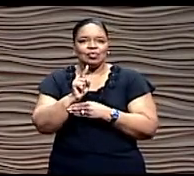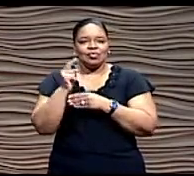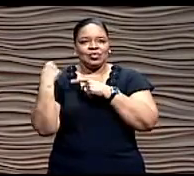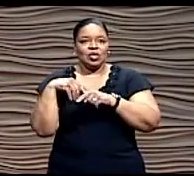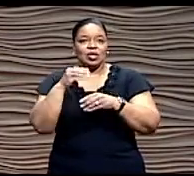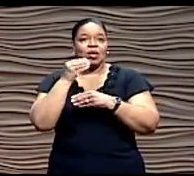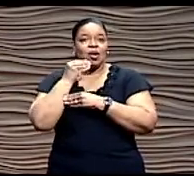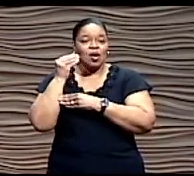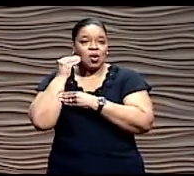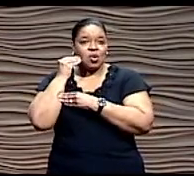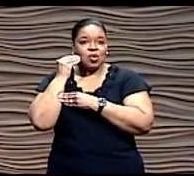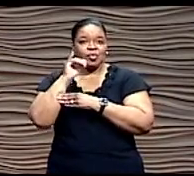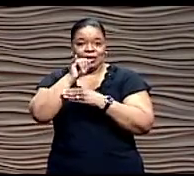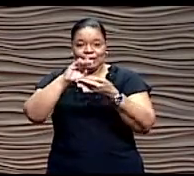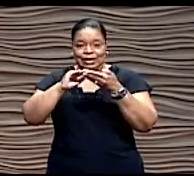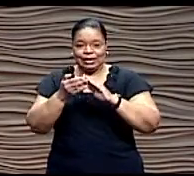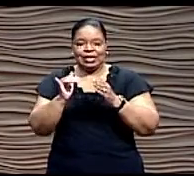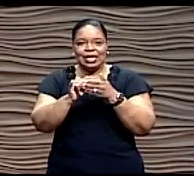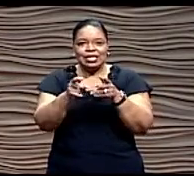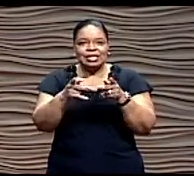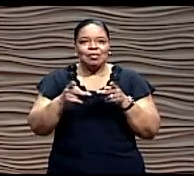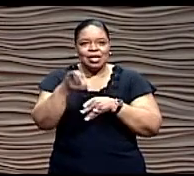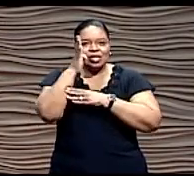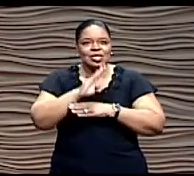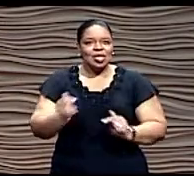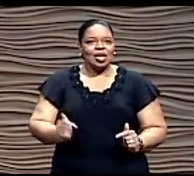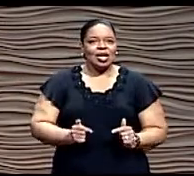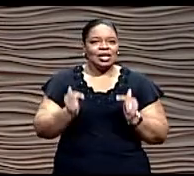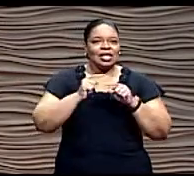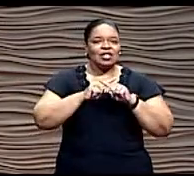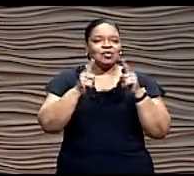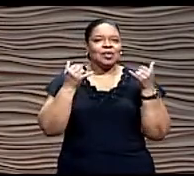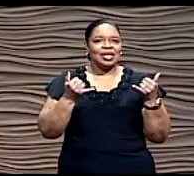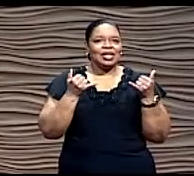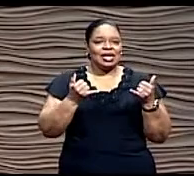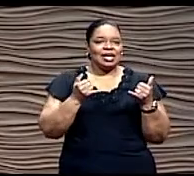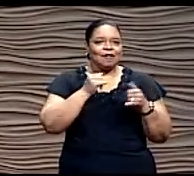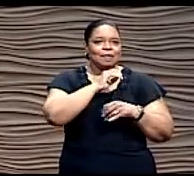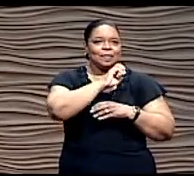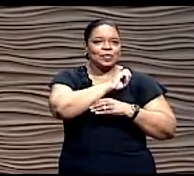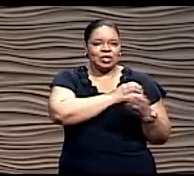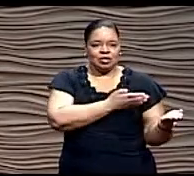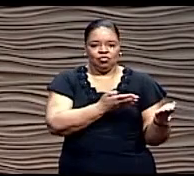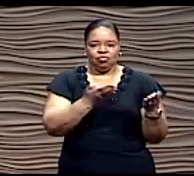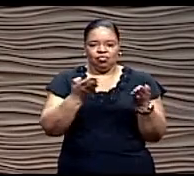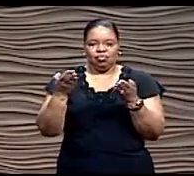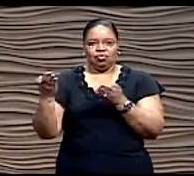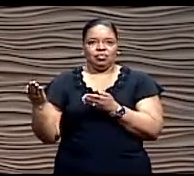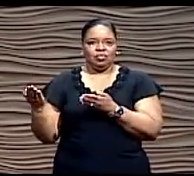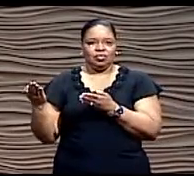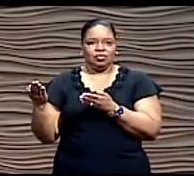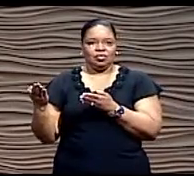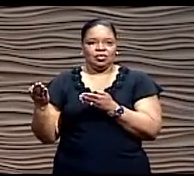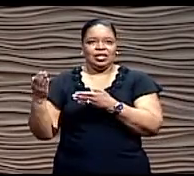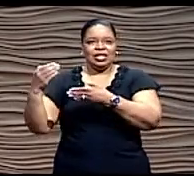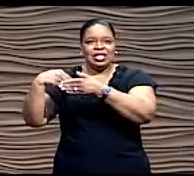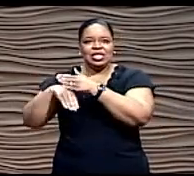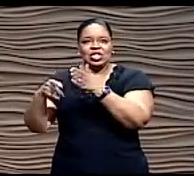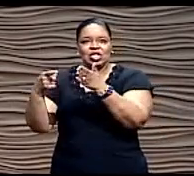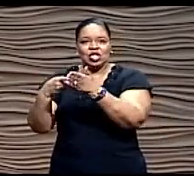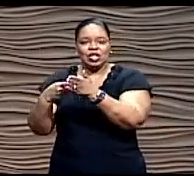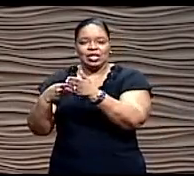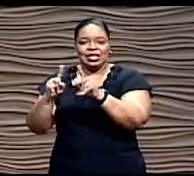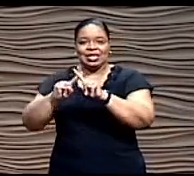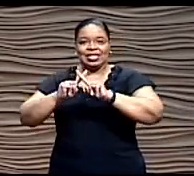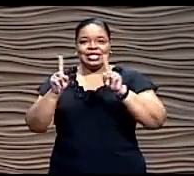at home in Jerusalem, that's where God dwells. And now he's been carted off and carried into this